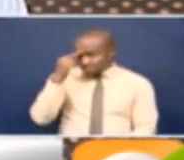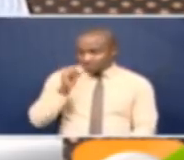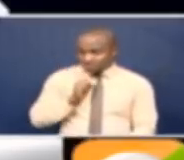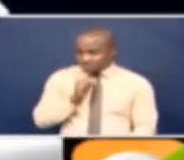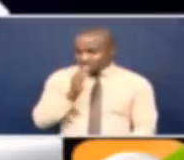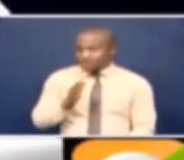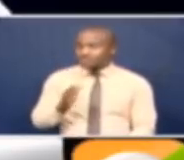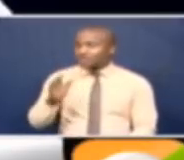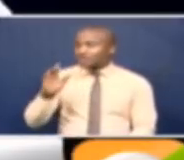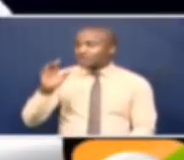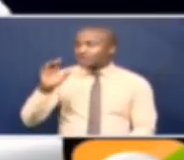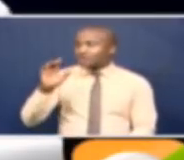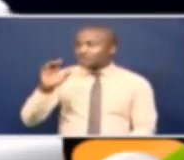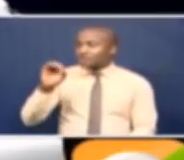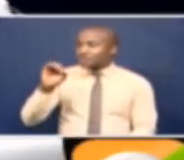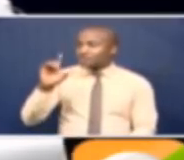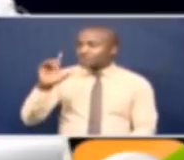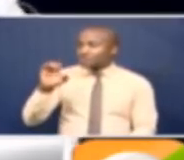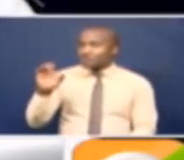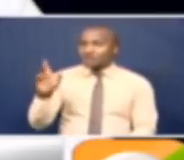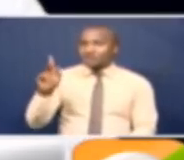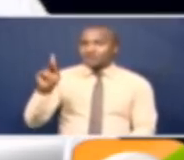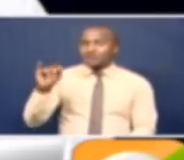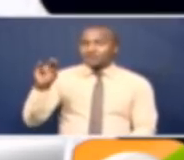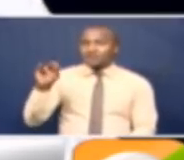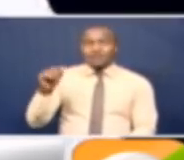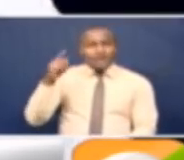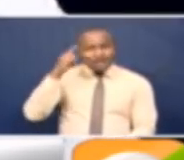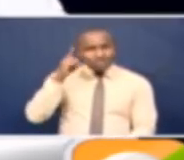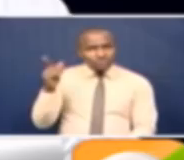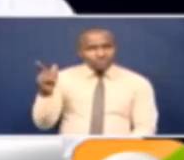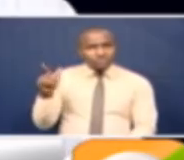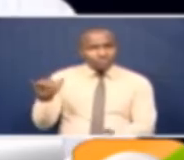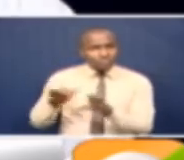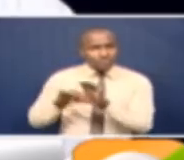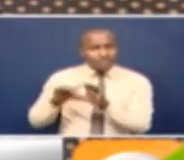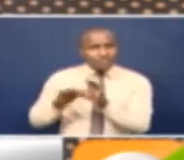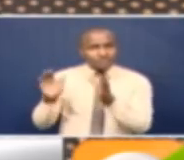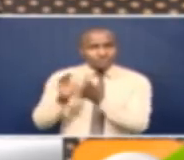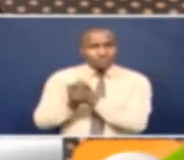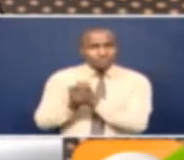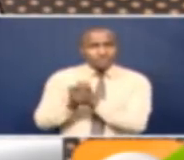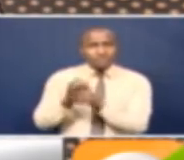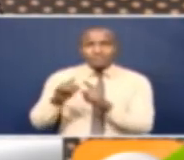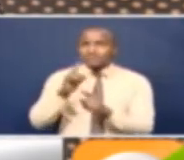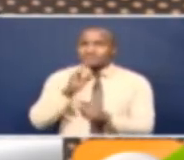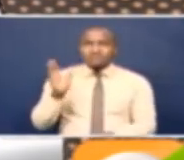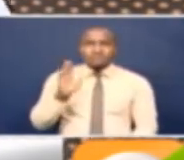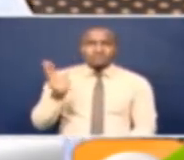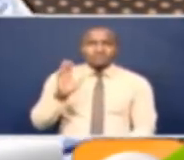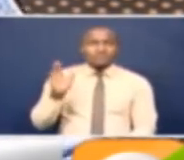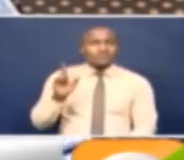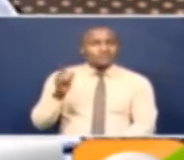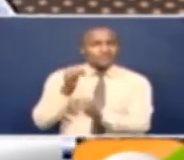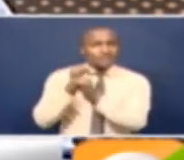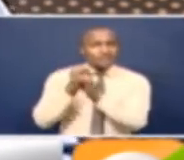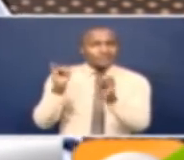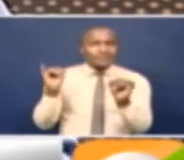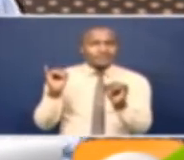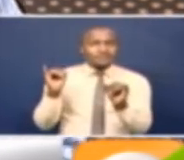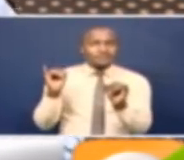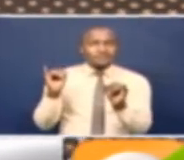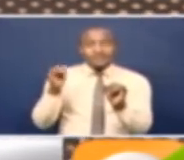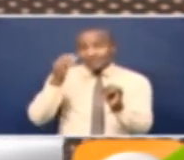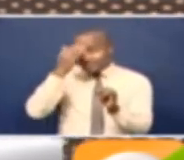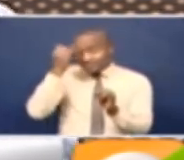Olakina. I actually thought he was in Jubilee at one point, but he corrected me, saying he went independent. Because the